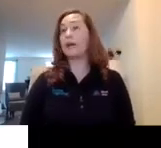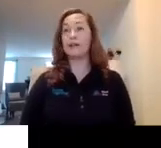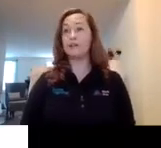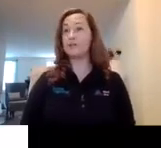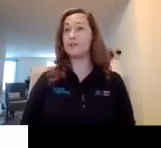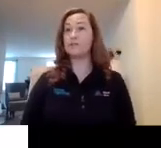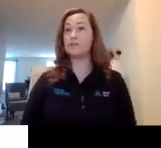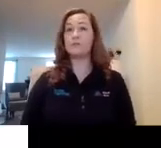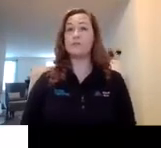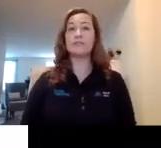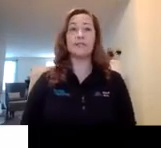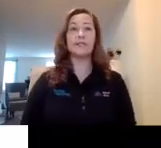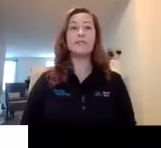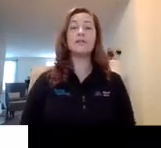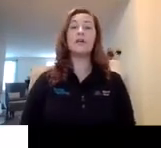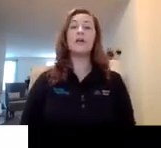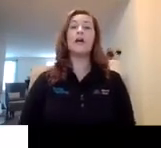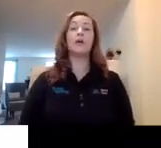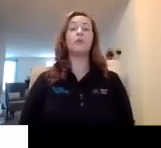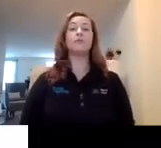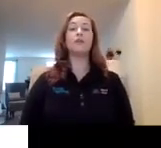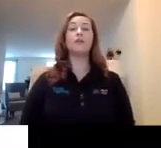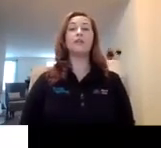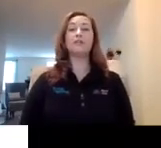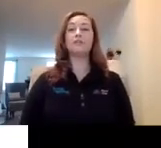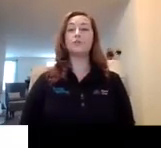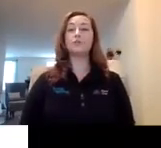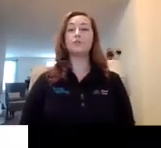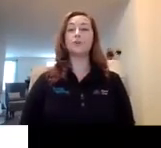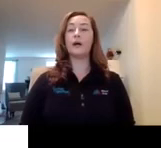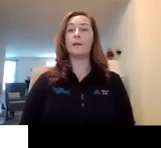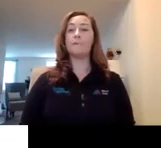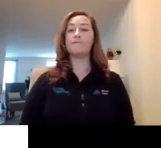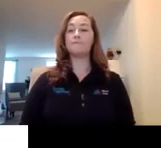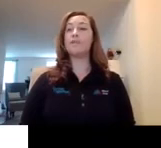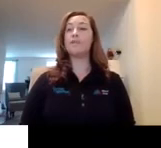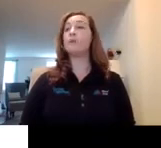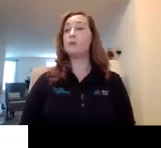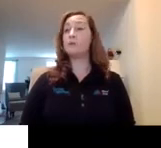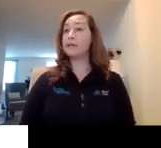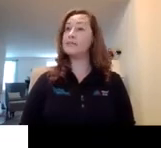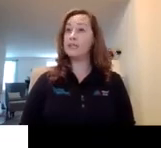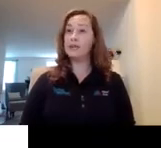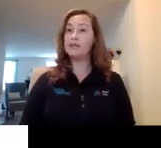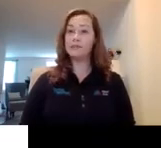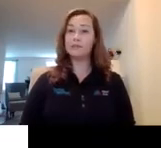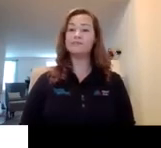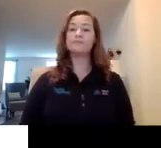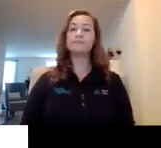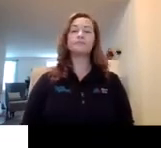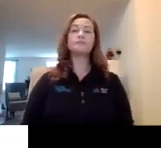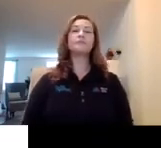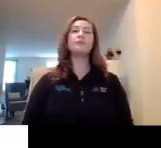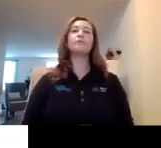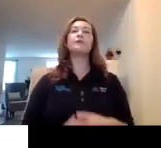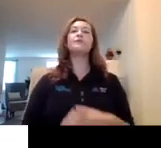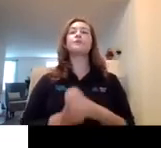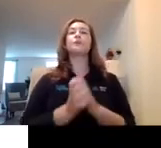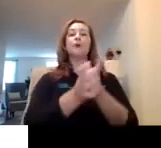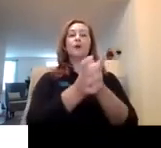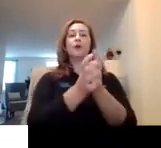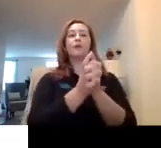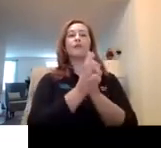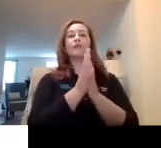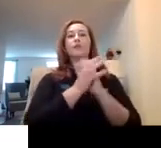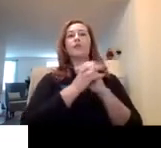follow guidelines from the state, and we really need to keep everybody safe. right?